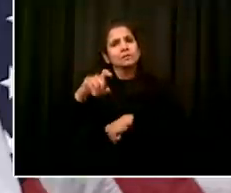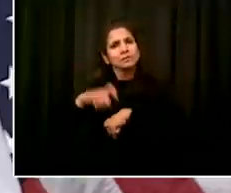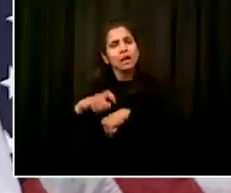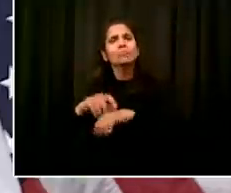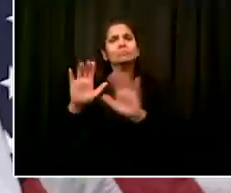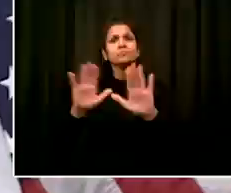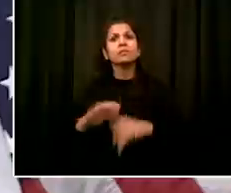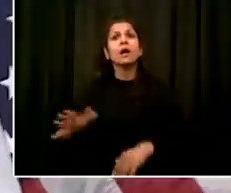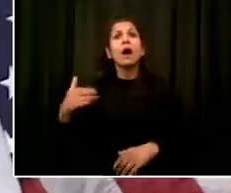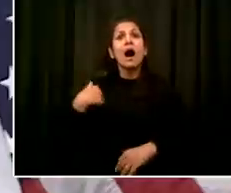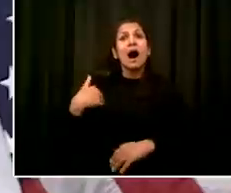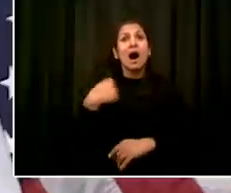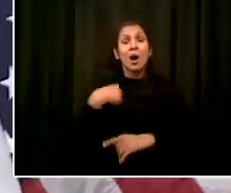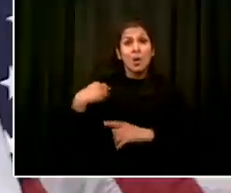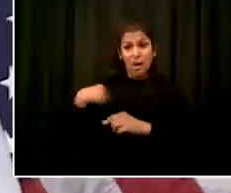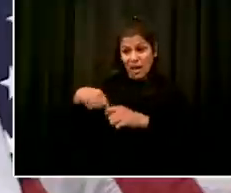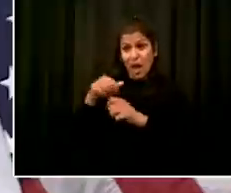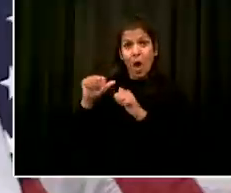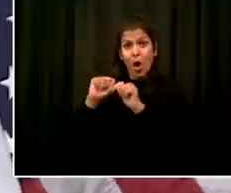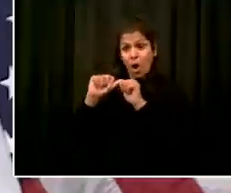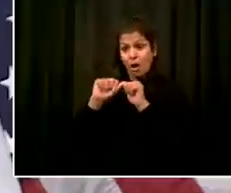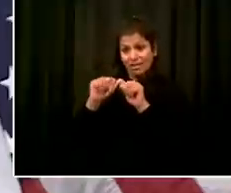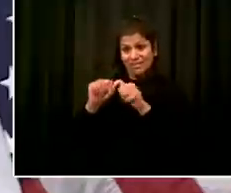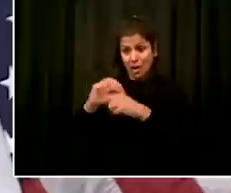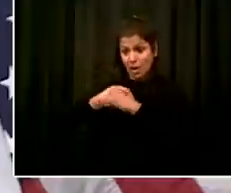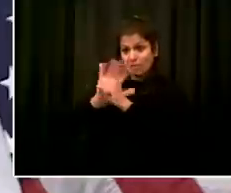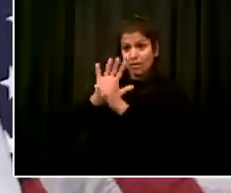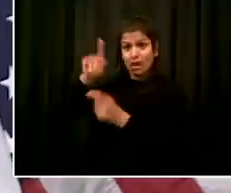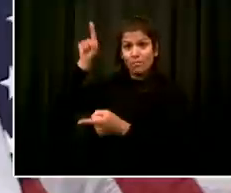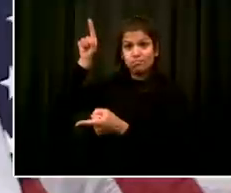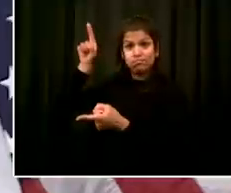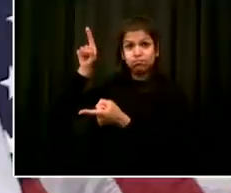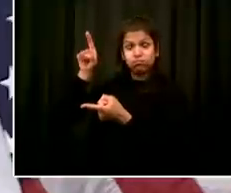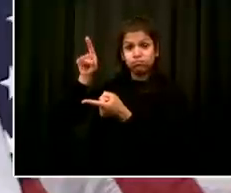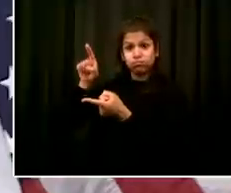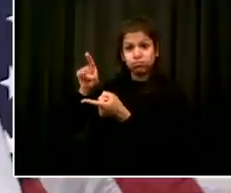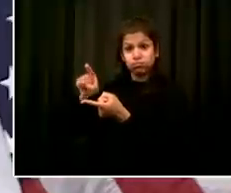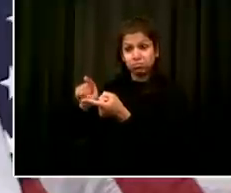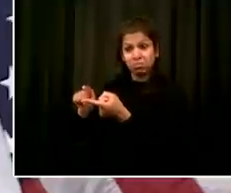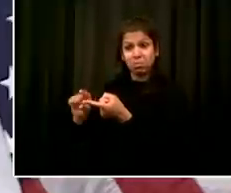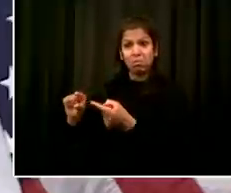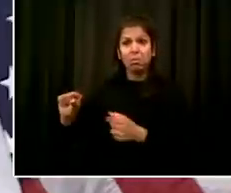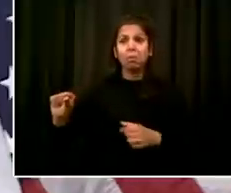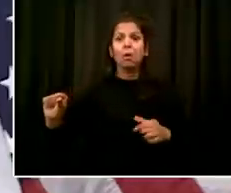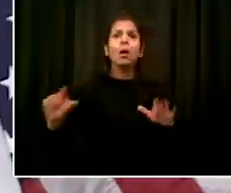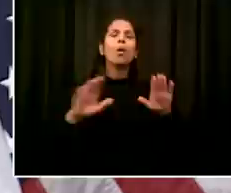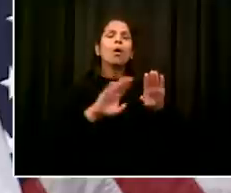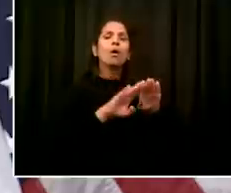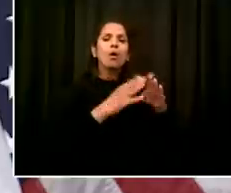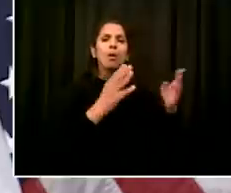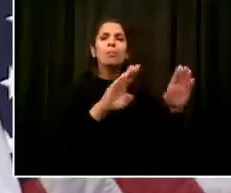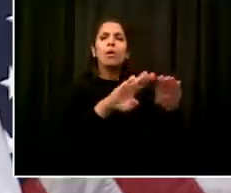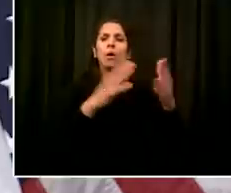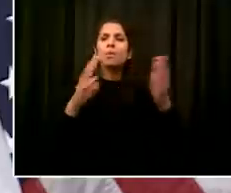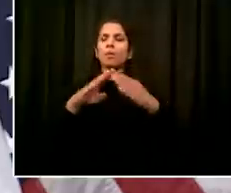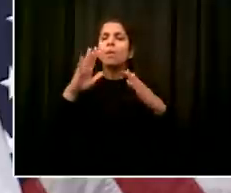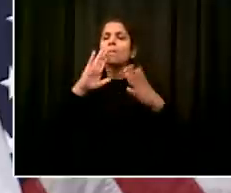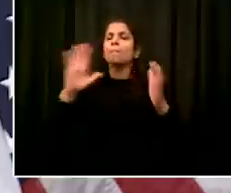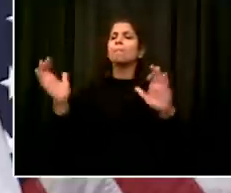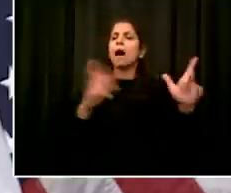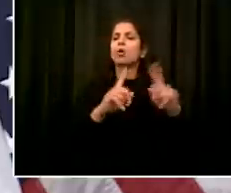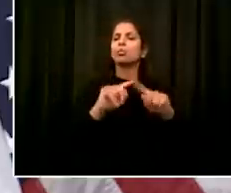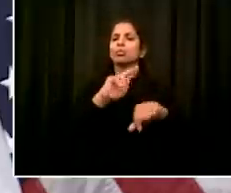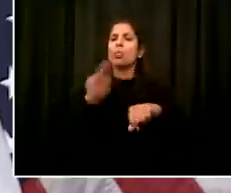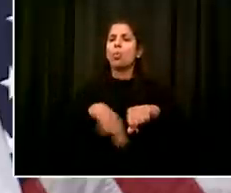to the fullest. So I believe we can make that work, but in the short term, we know